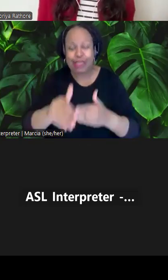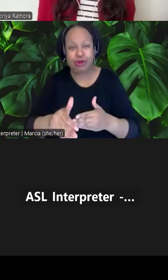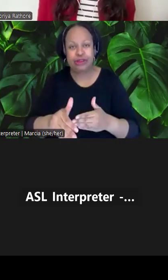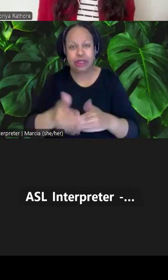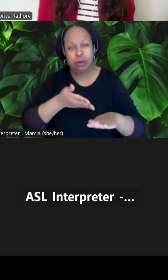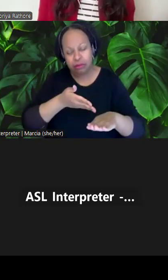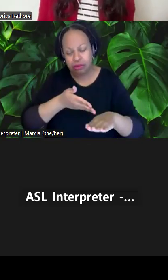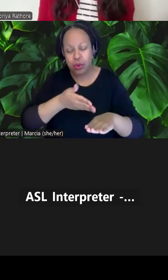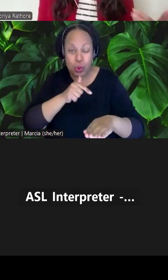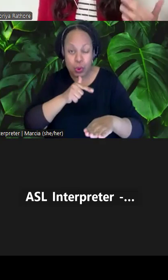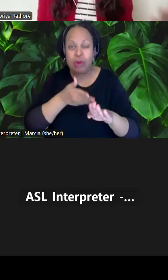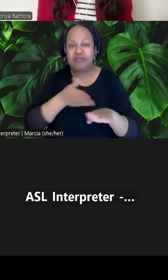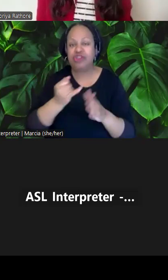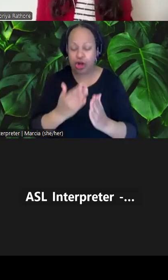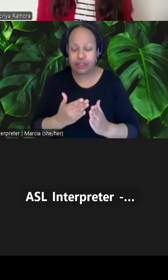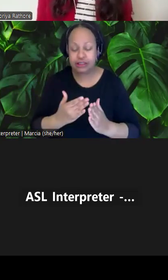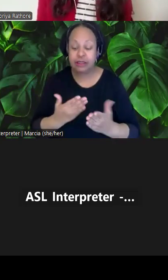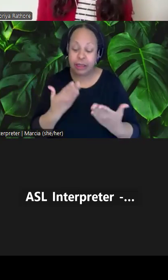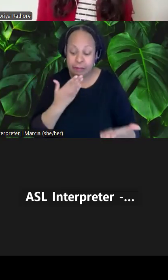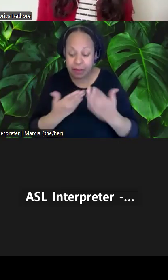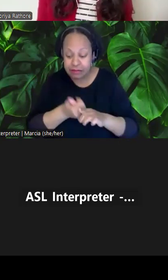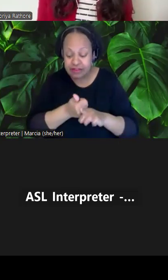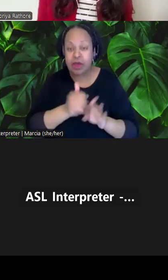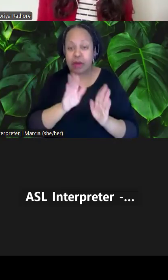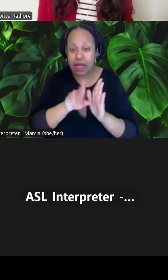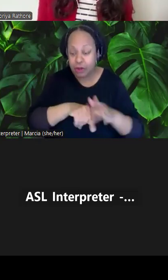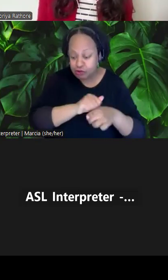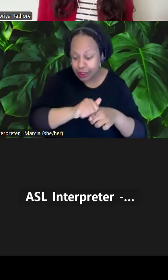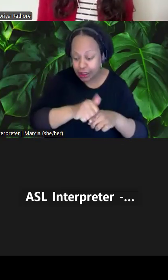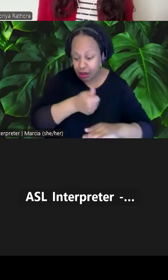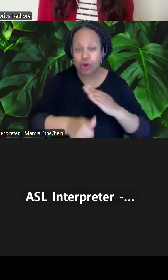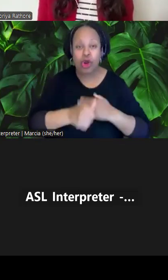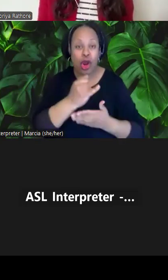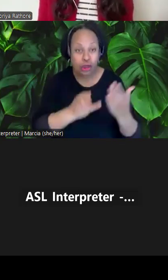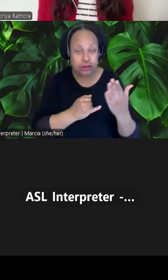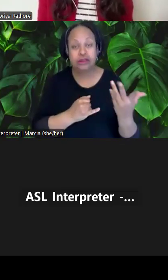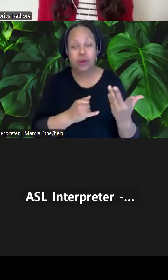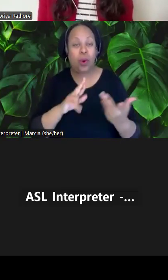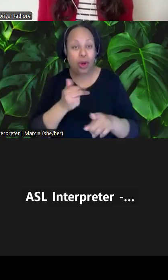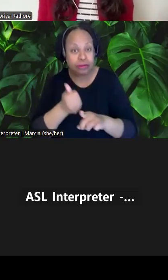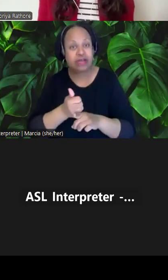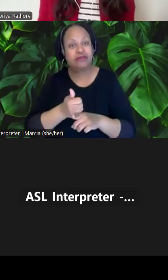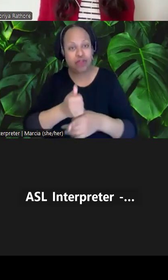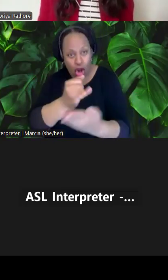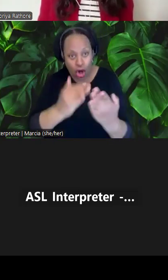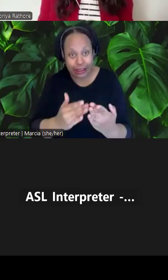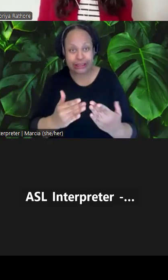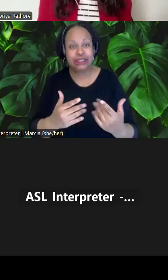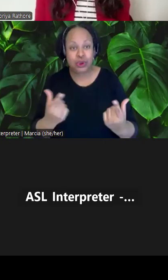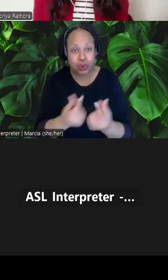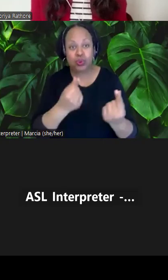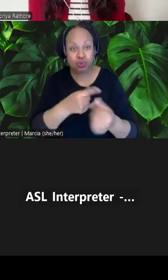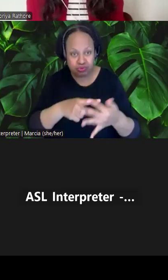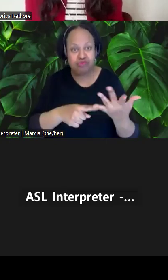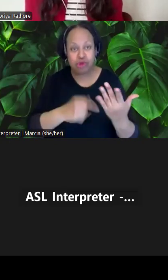artists. That means they've maybe had some training in the literary arts, they're practicing artists, and they are